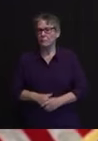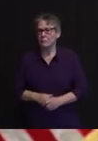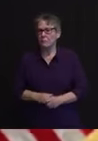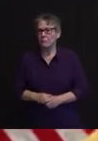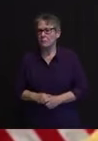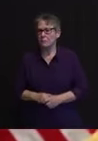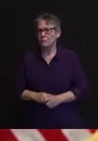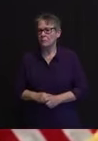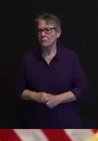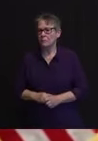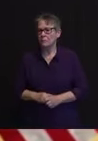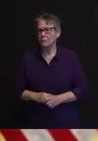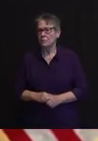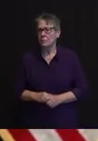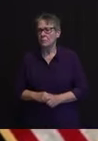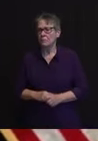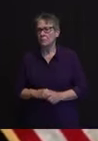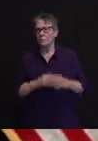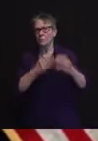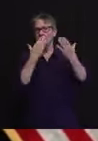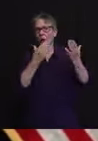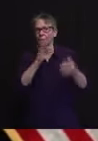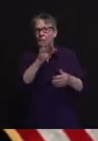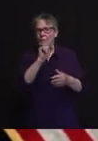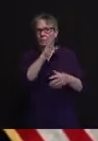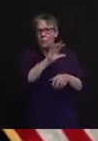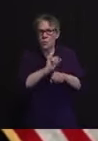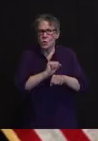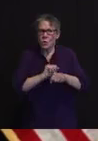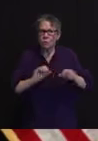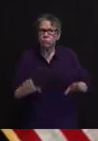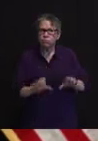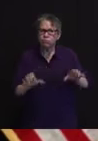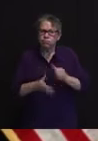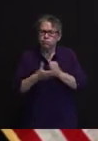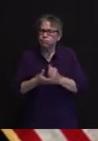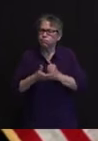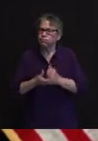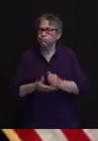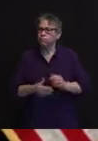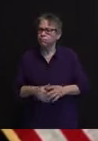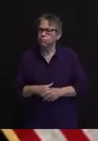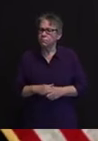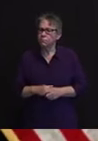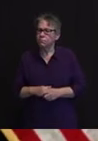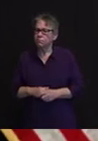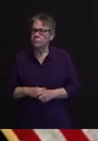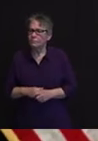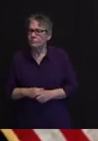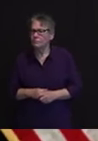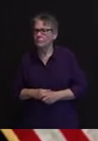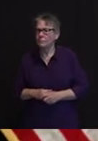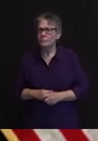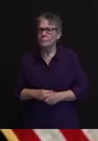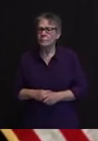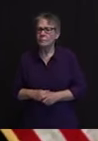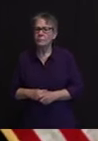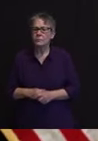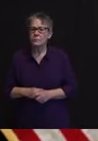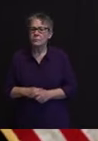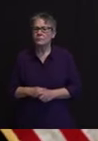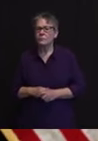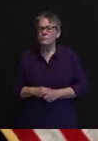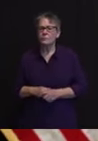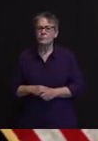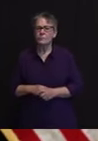not quite ready for prime time, but we mentioned last week that California, looking at their ventilator stockpile, realized that they didn't need all